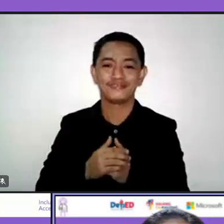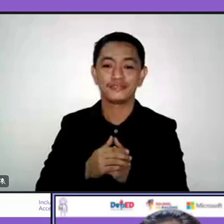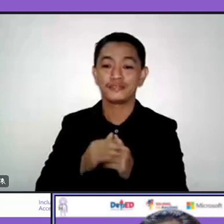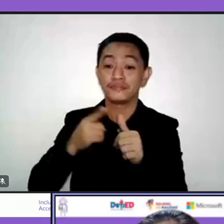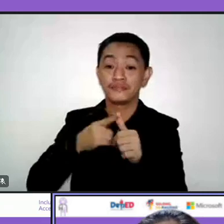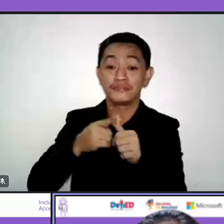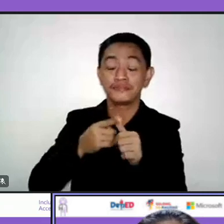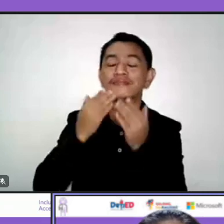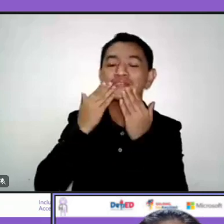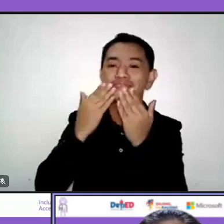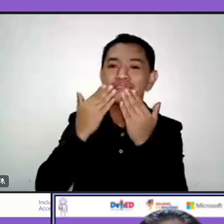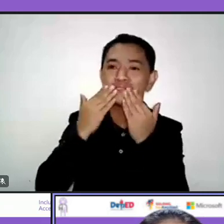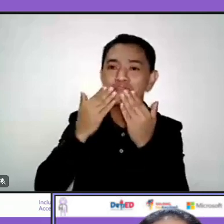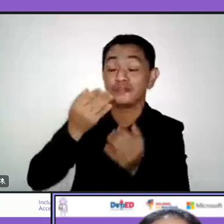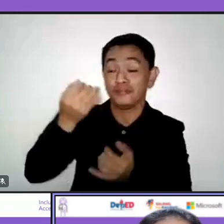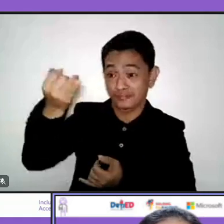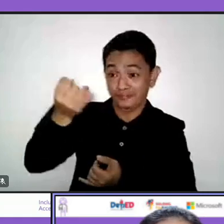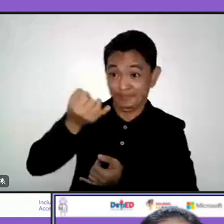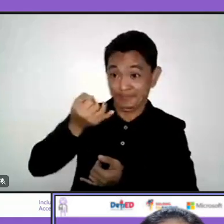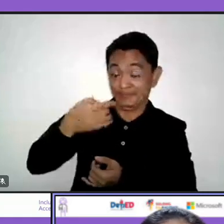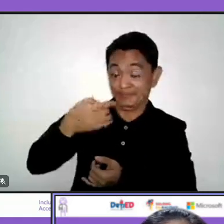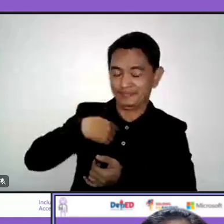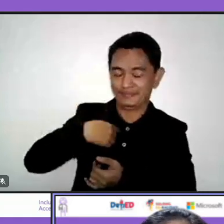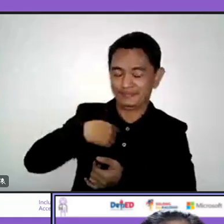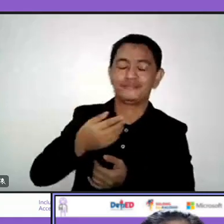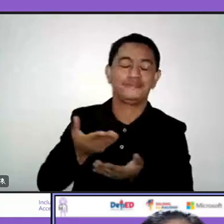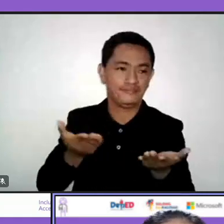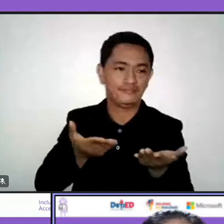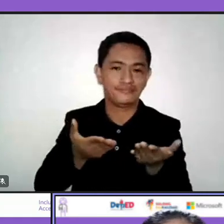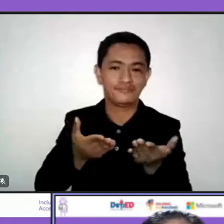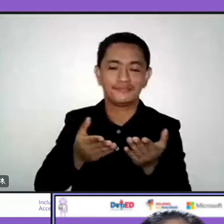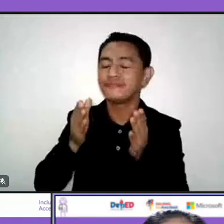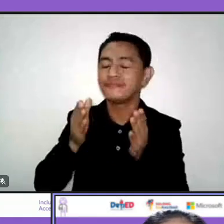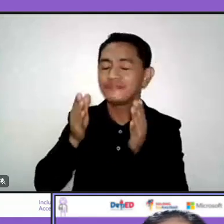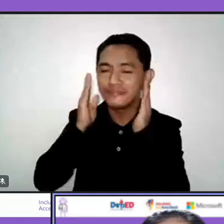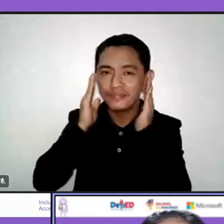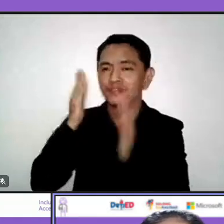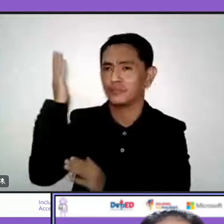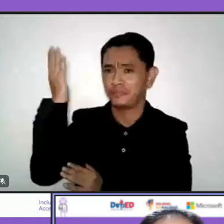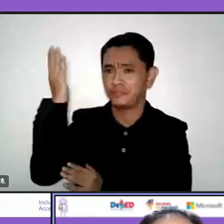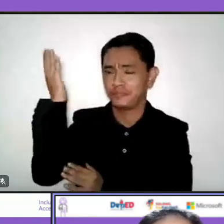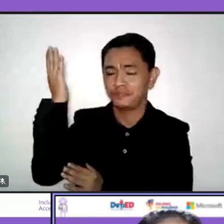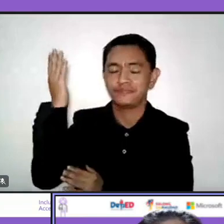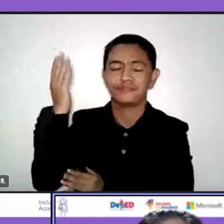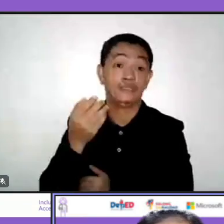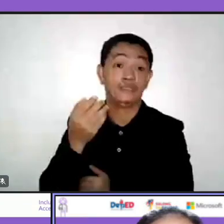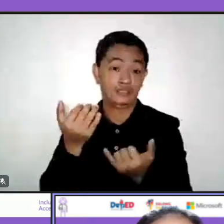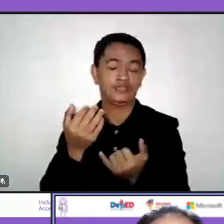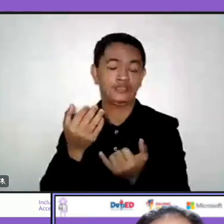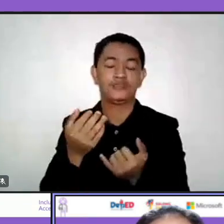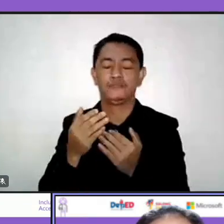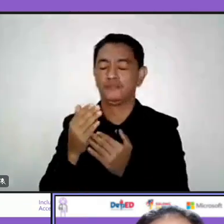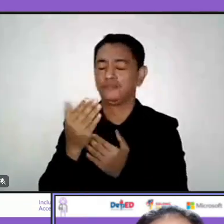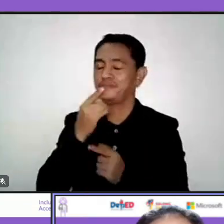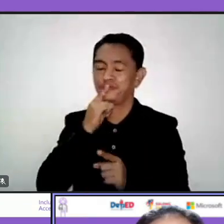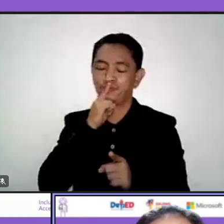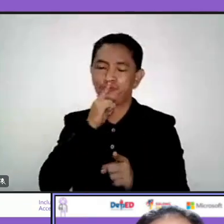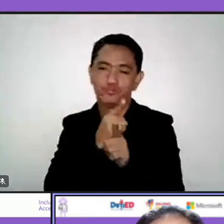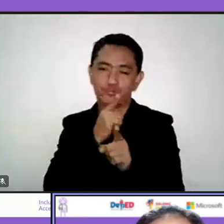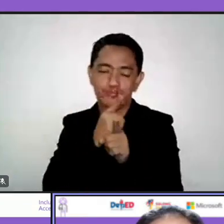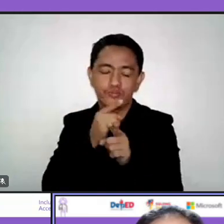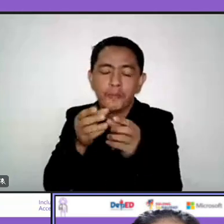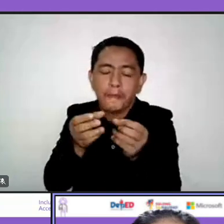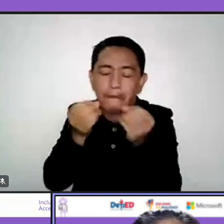Hi, everyone. Good morning. Good morning. First of all, thank you for inviting me to be here. I've